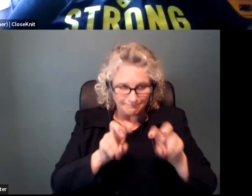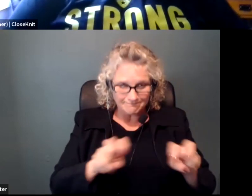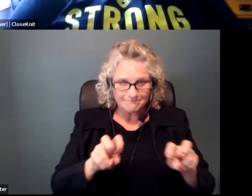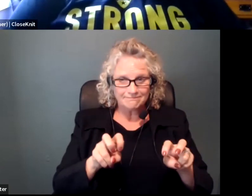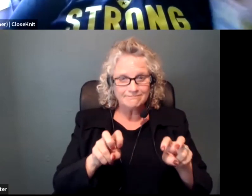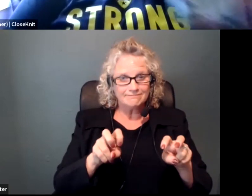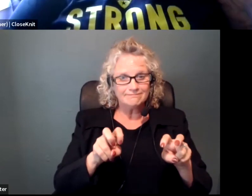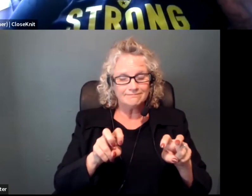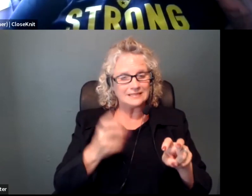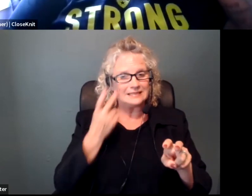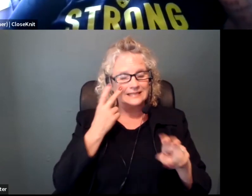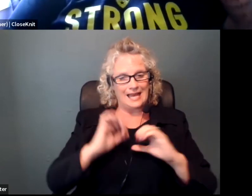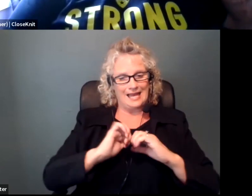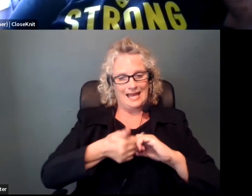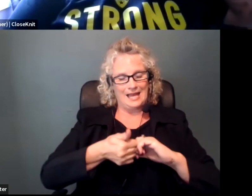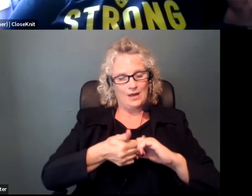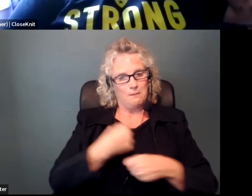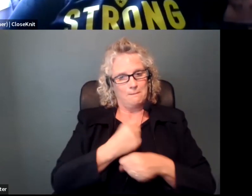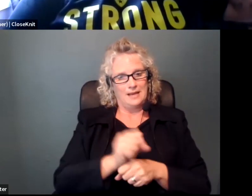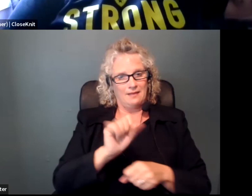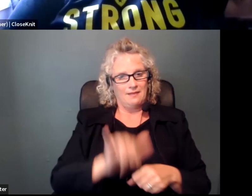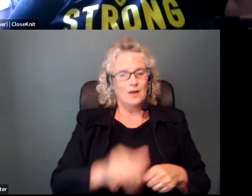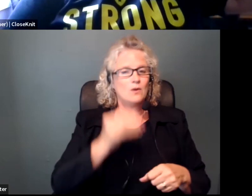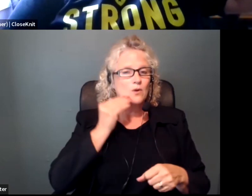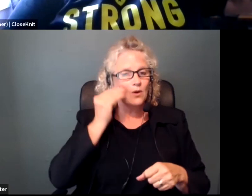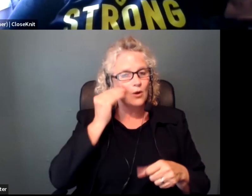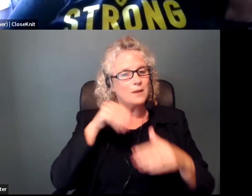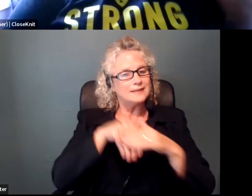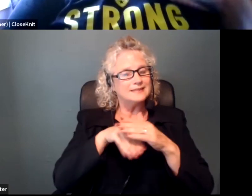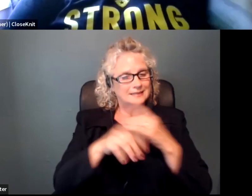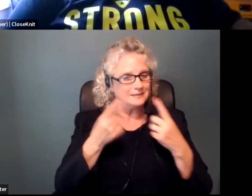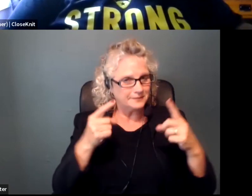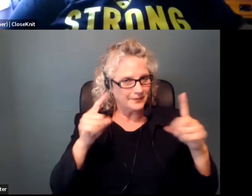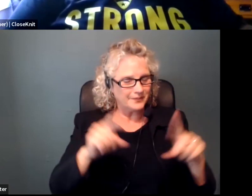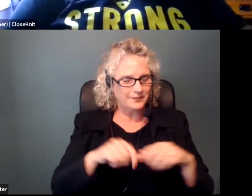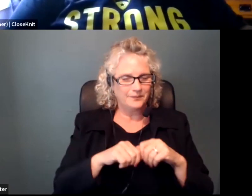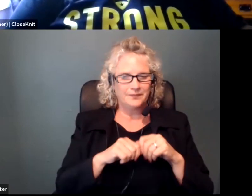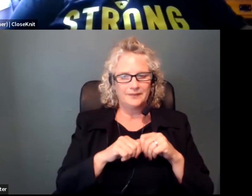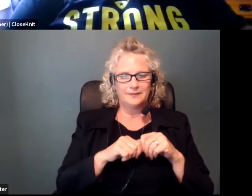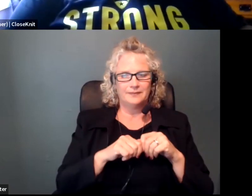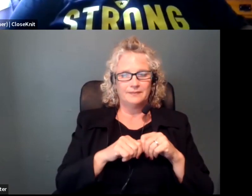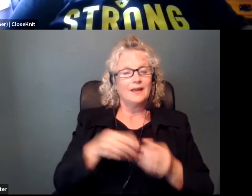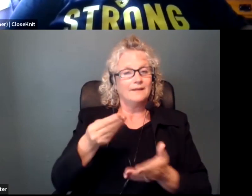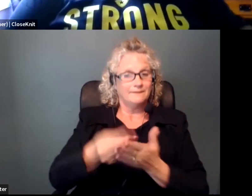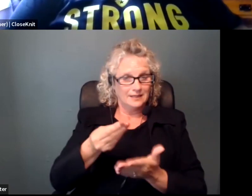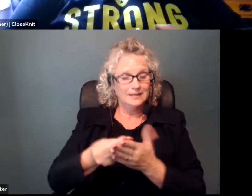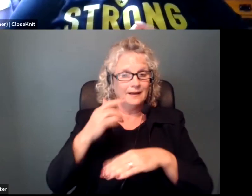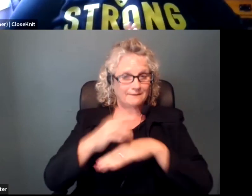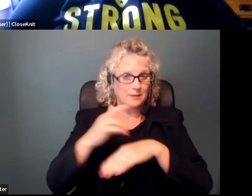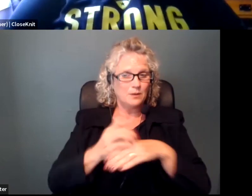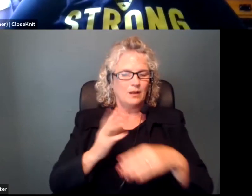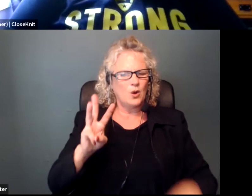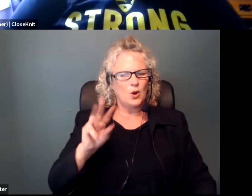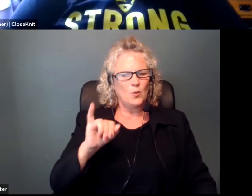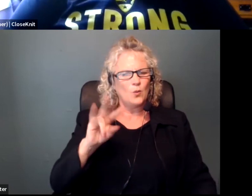to make a home accessible. And there is some funding available as well, particularly through waivers, but sometimes counties will